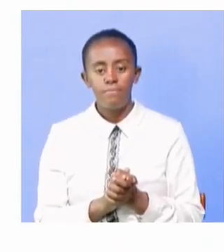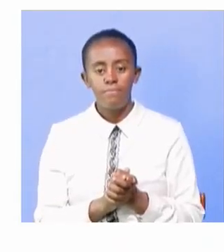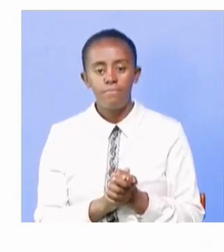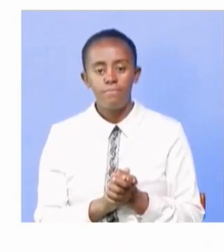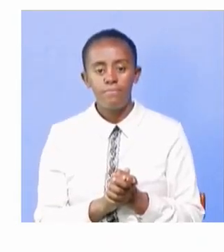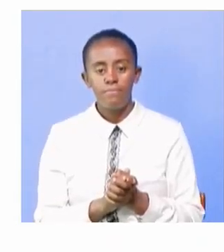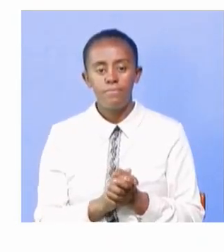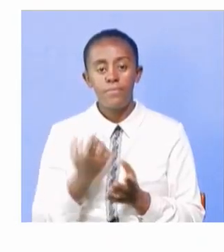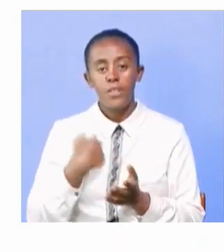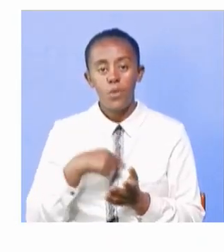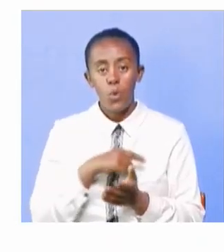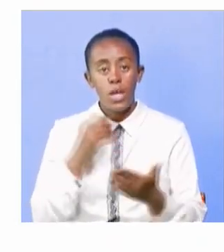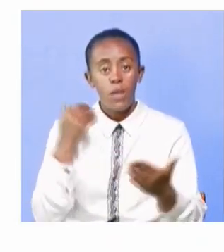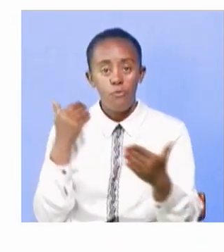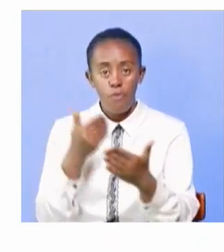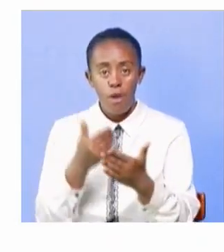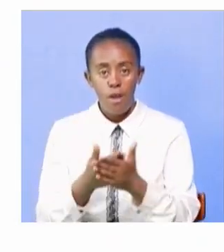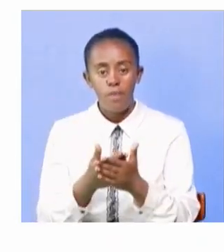we arrived